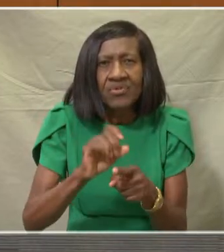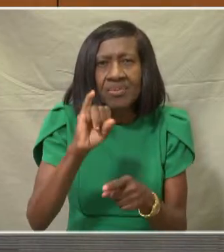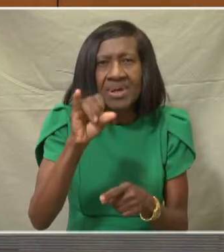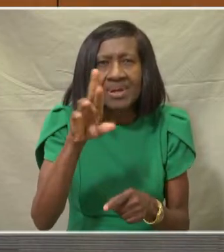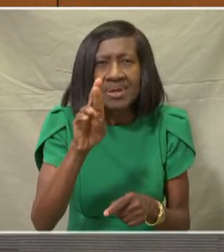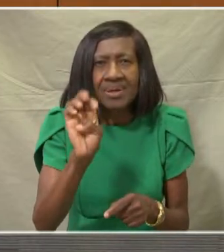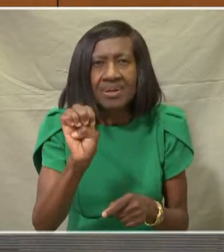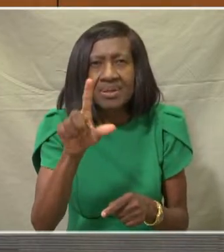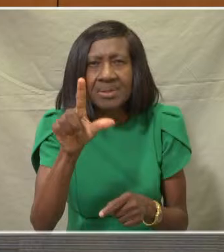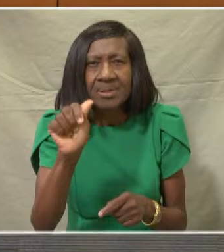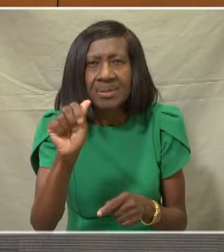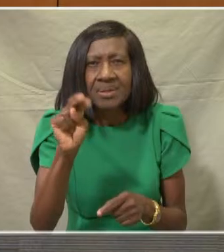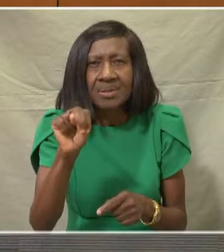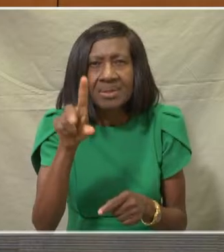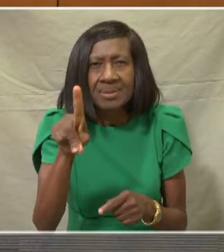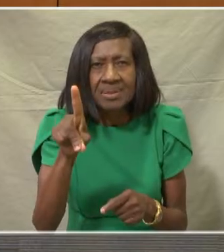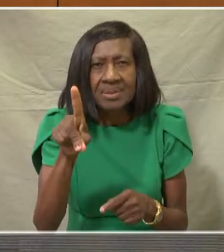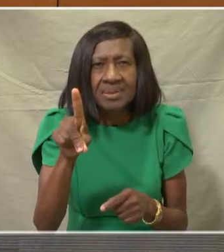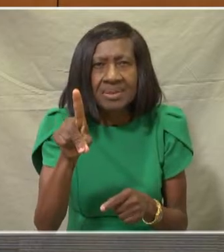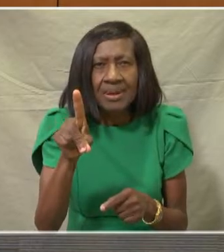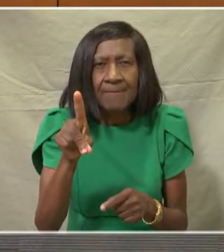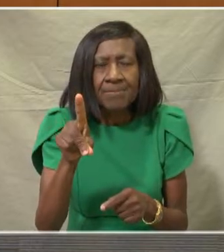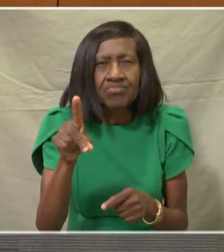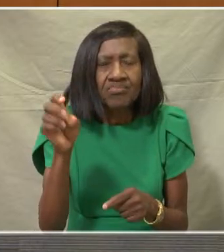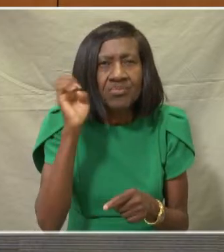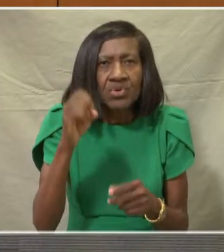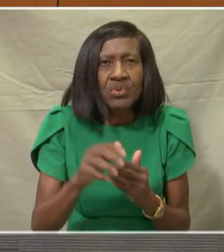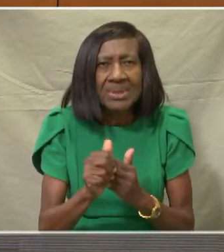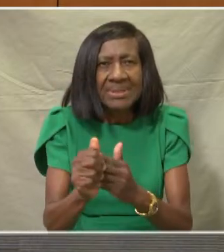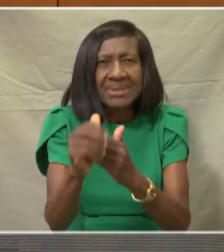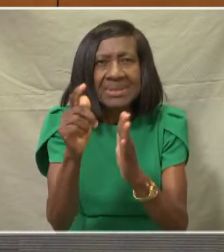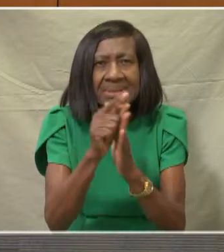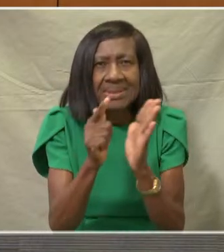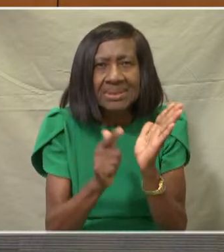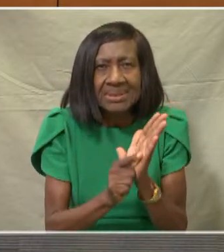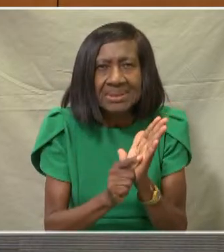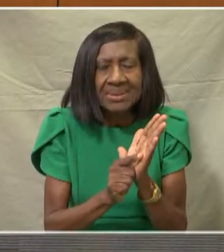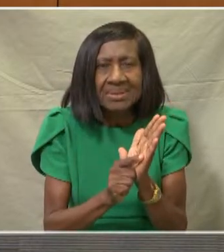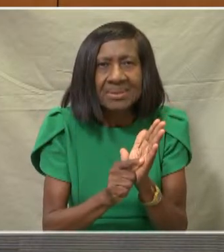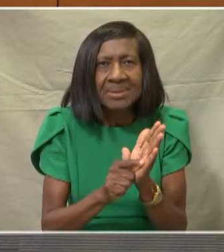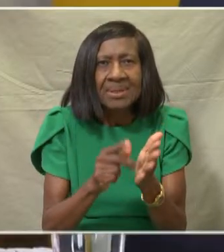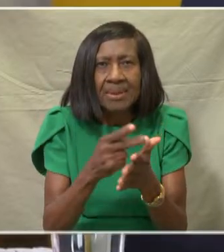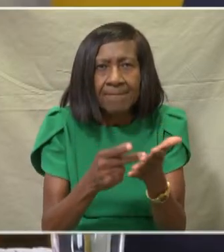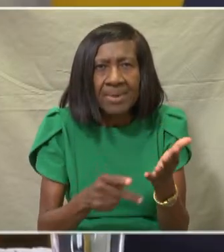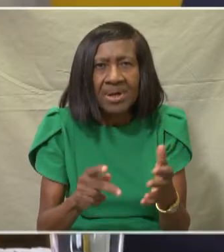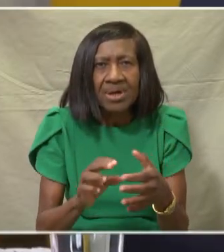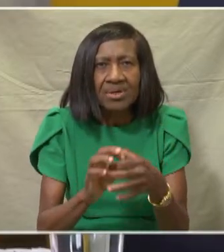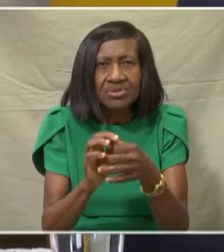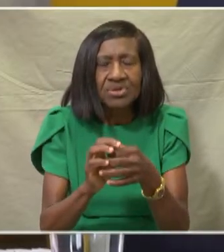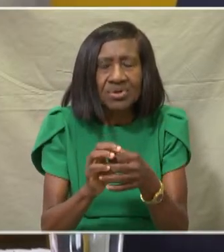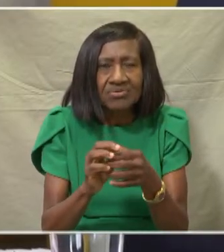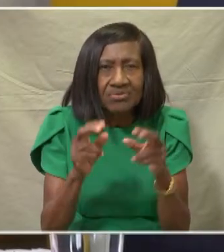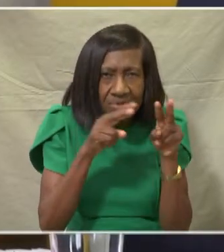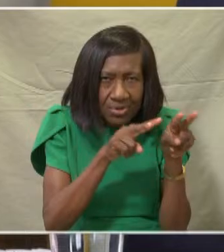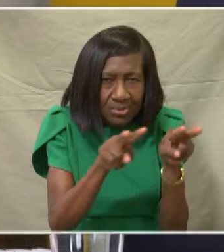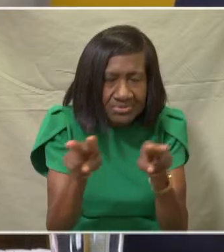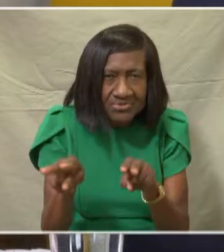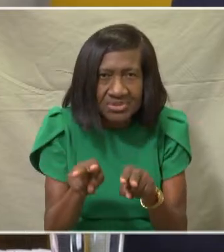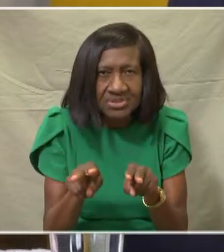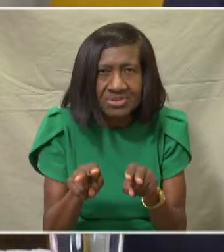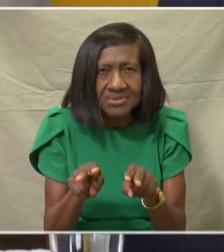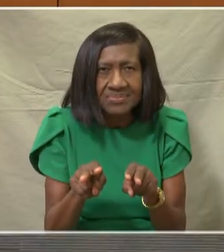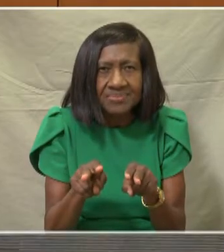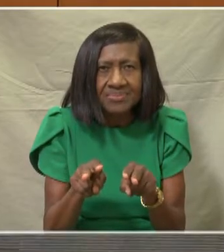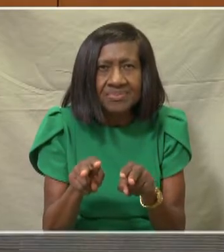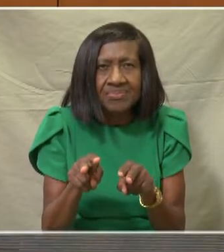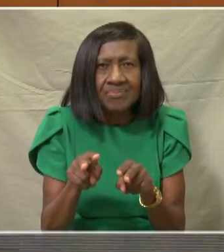is leading our observation of the legal and political aspects of the election, and she has a great deal of observation experience. To